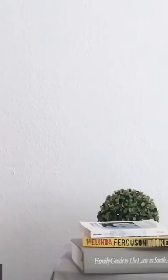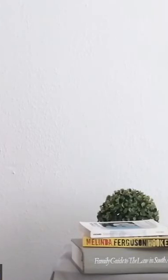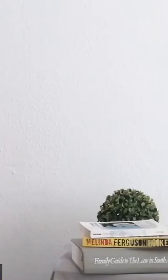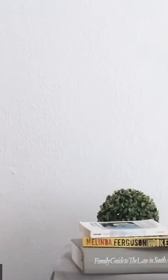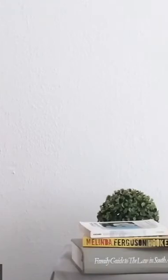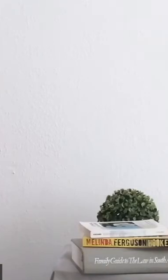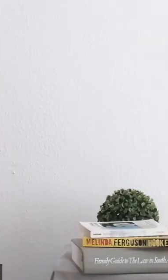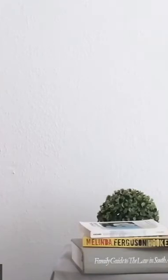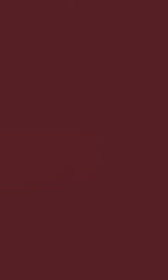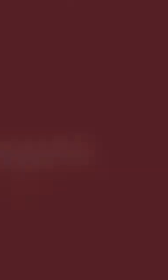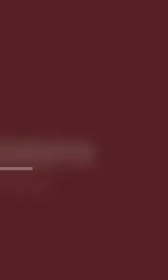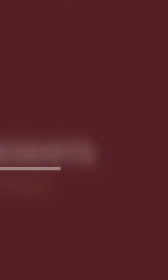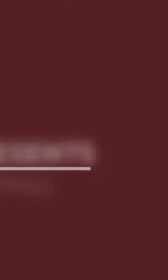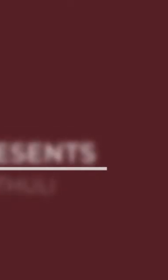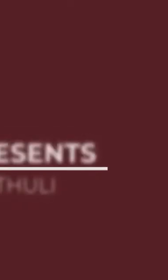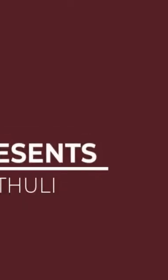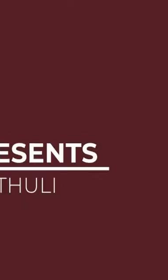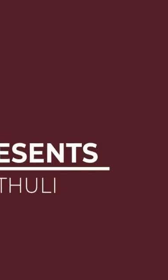Vibes with Tuli.